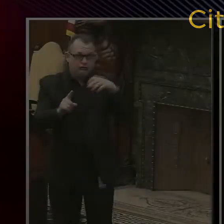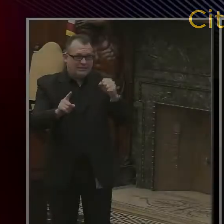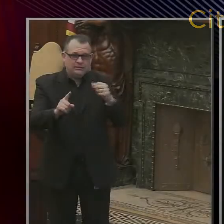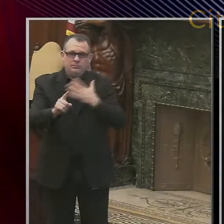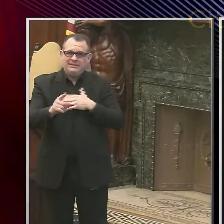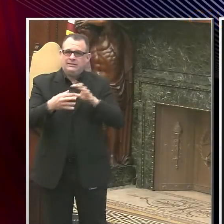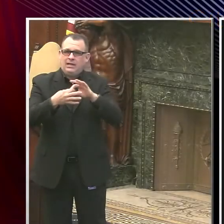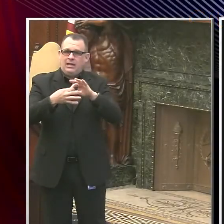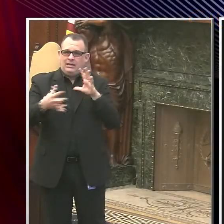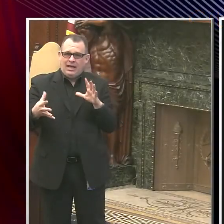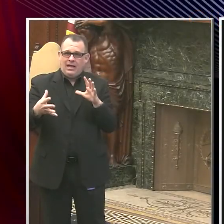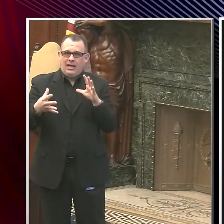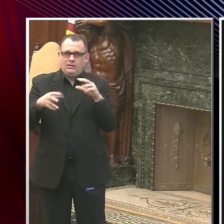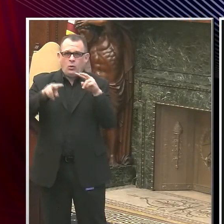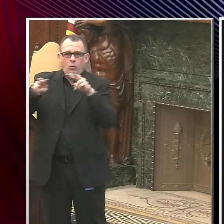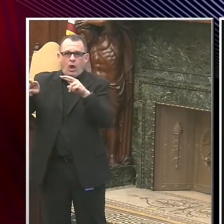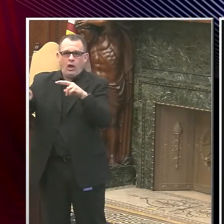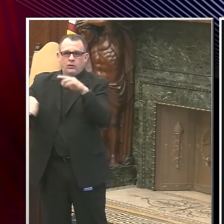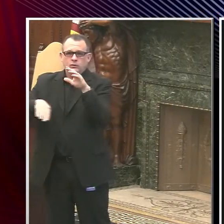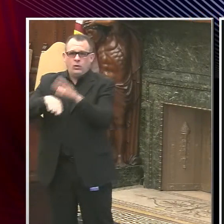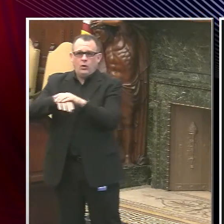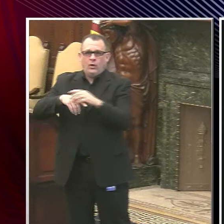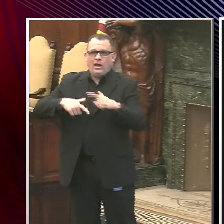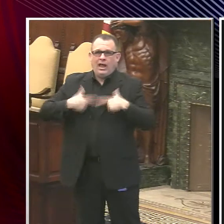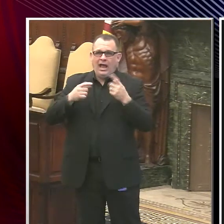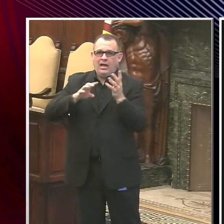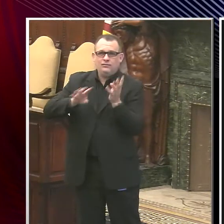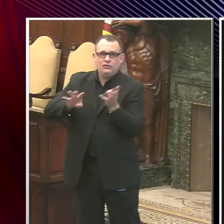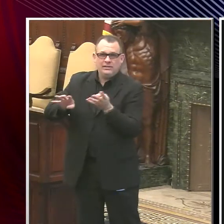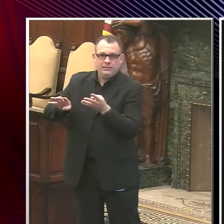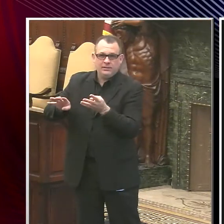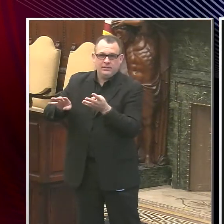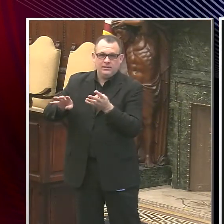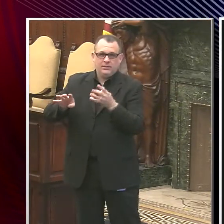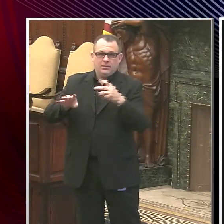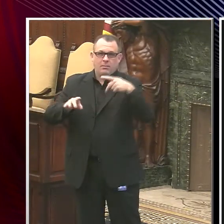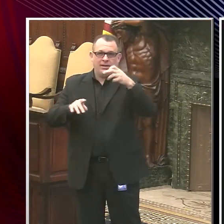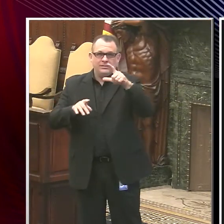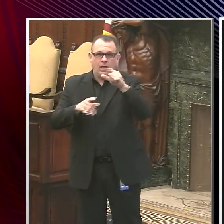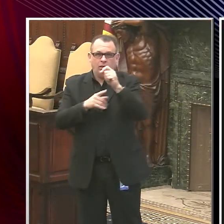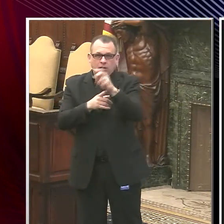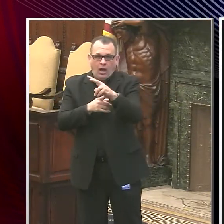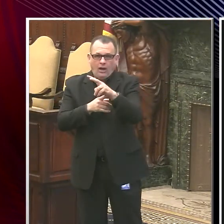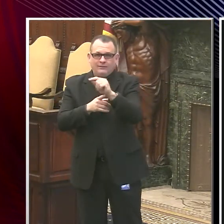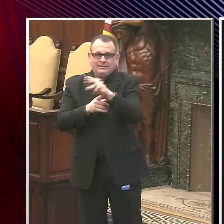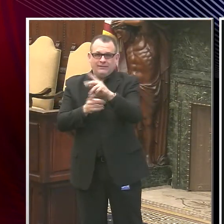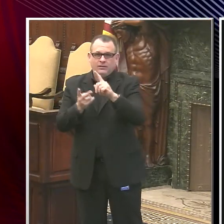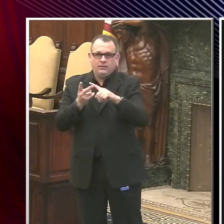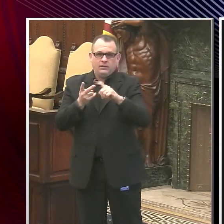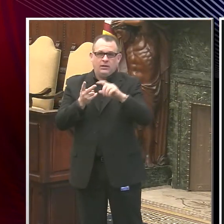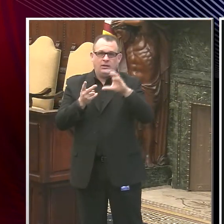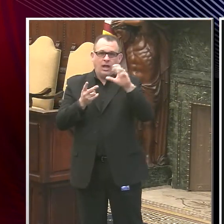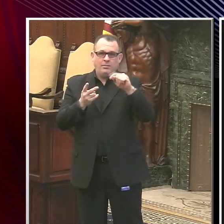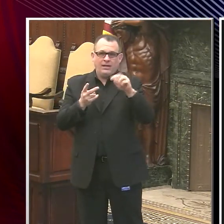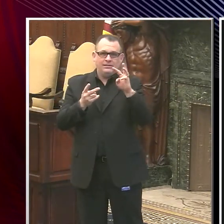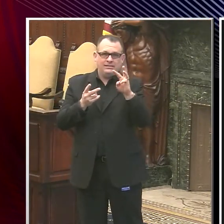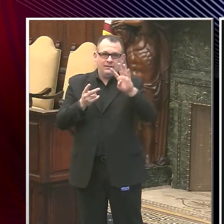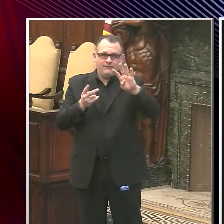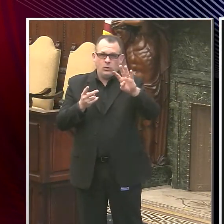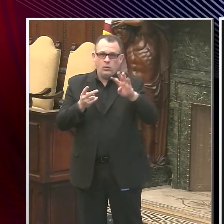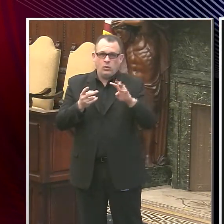can watch on one of our live streams, including on PHL Gov TV, which is Comcast Channel 64